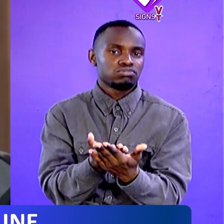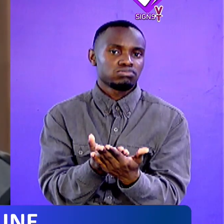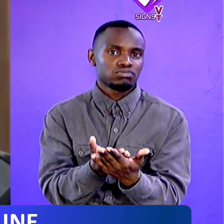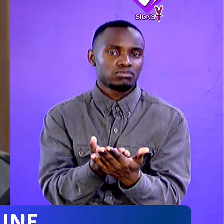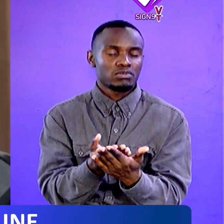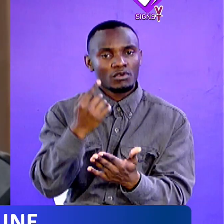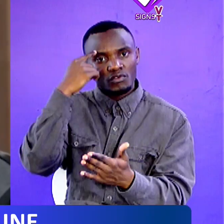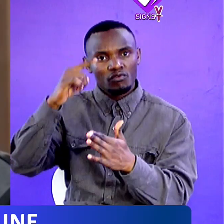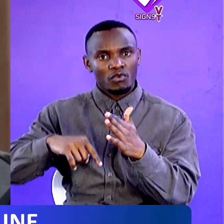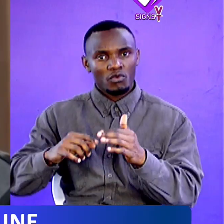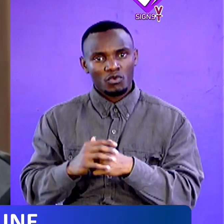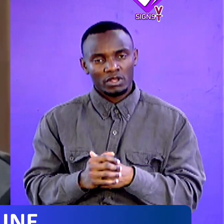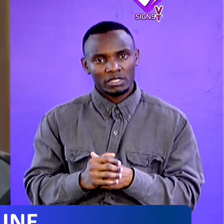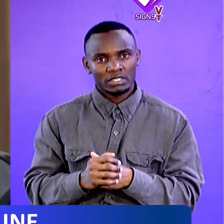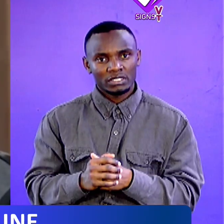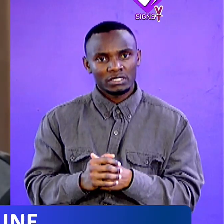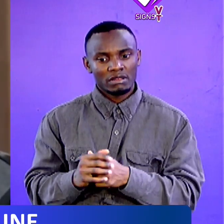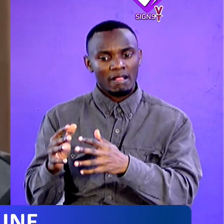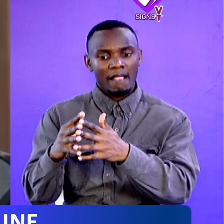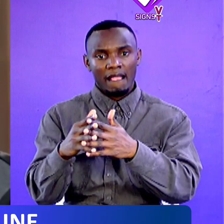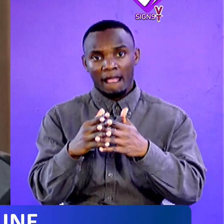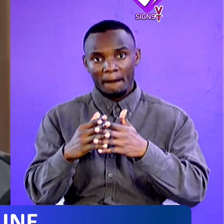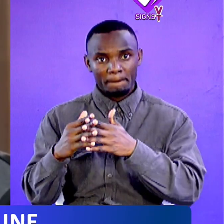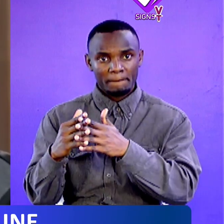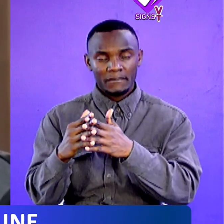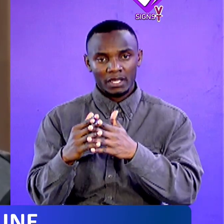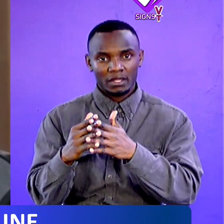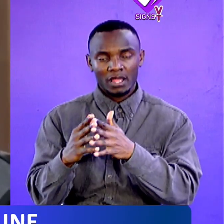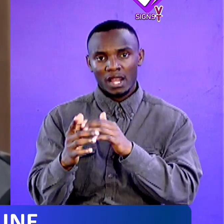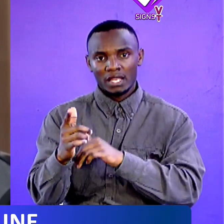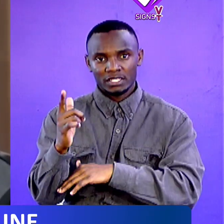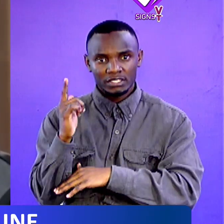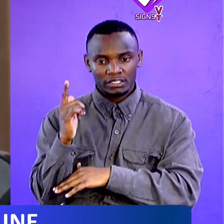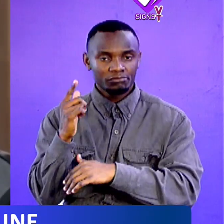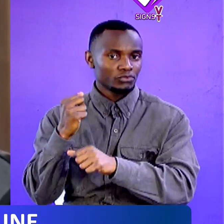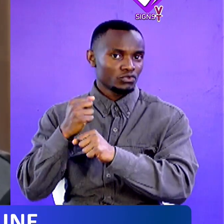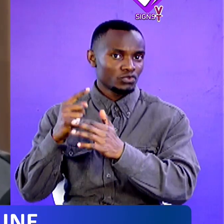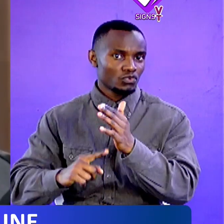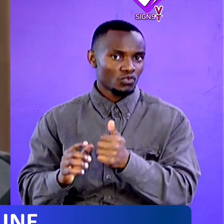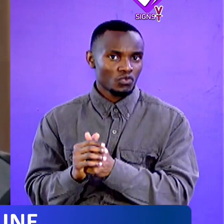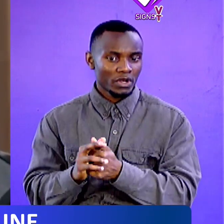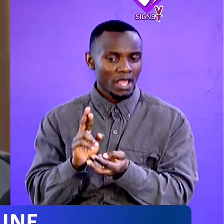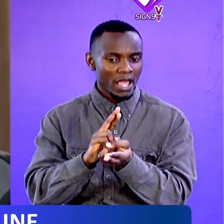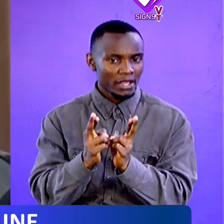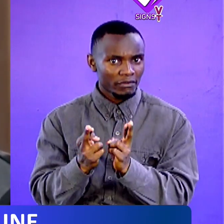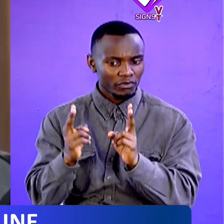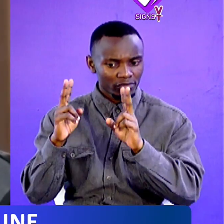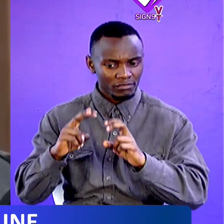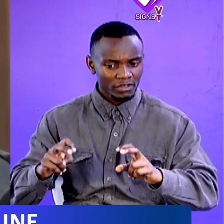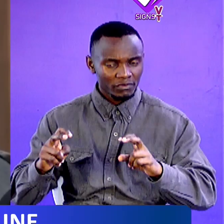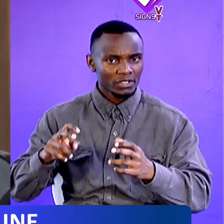for the American legislative arm to review the status of Kenya